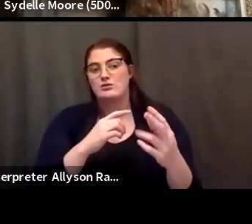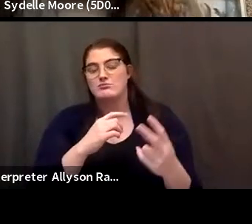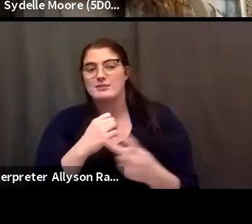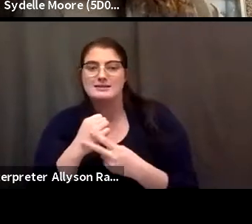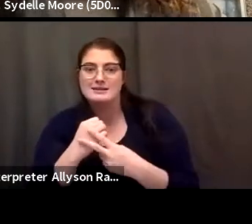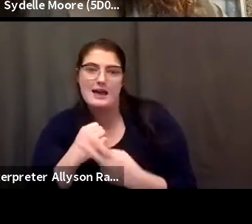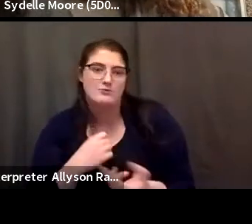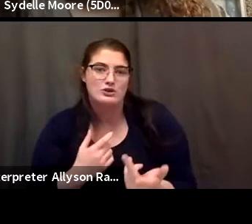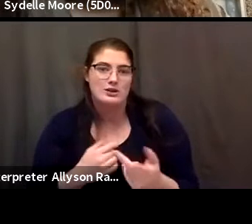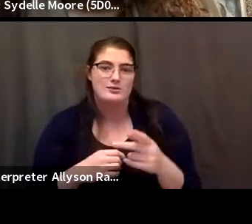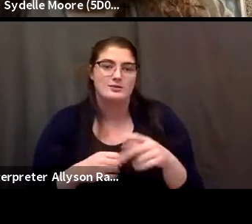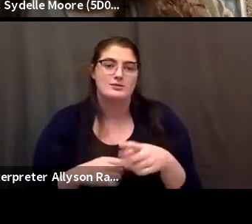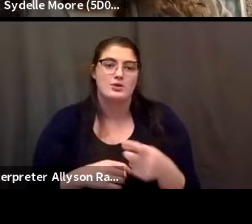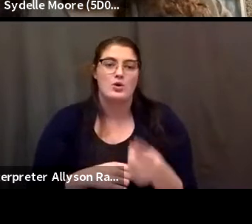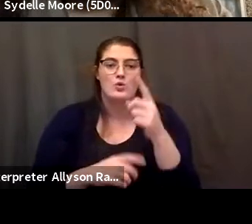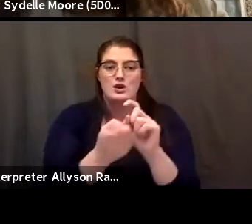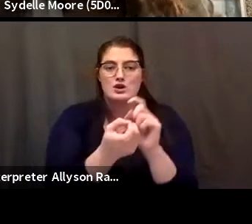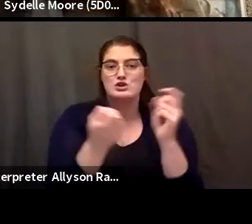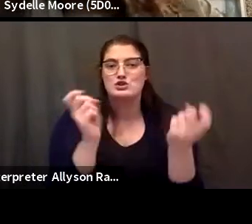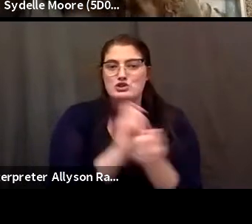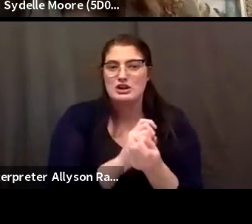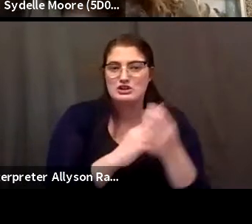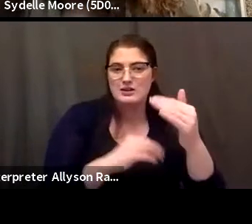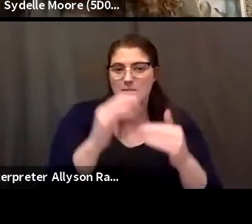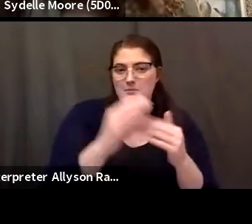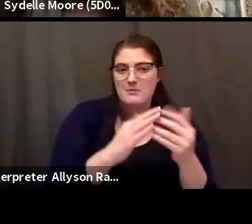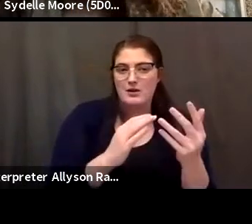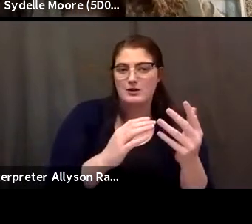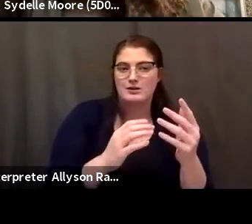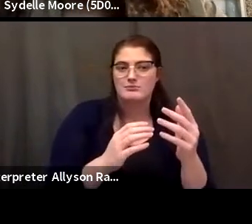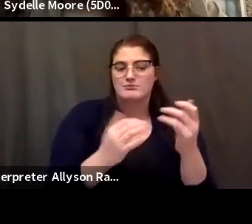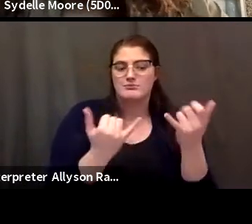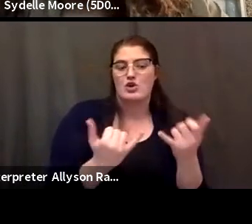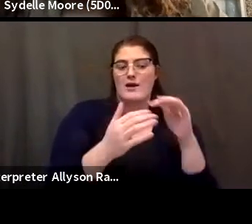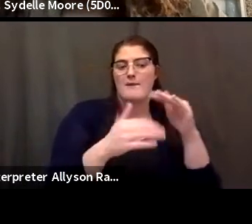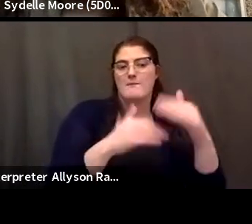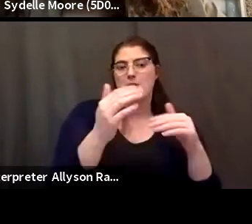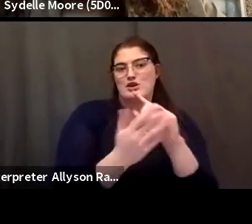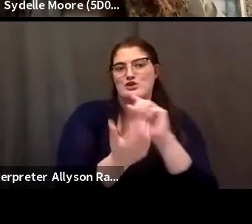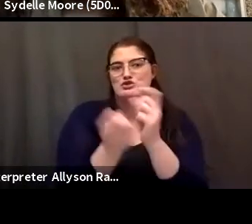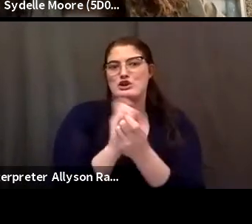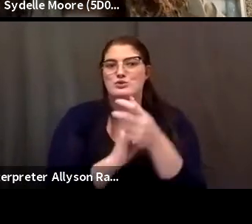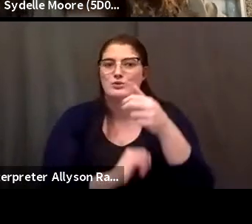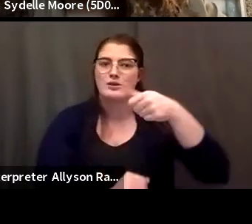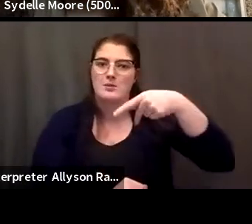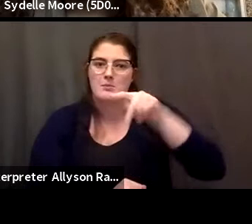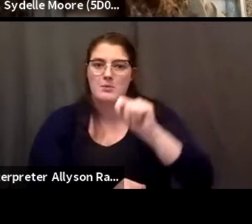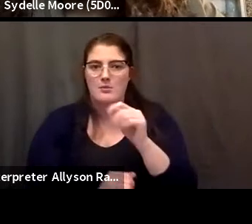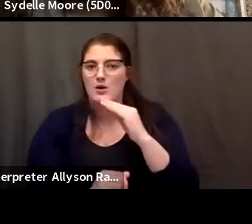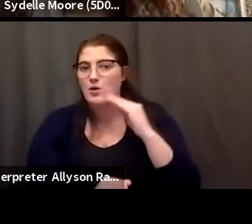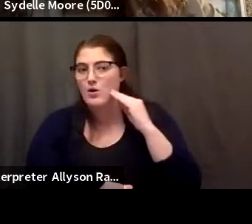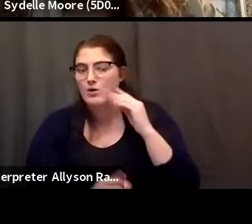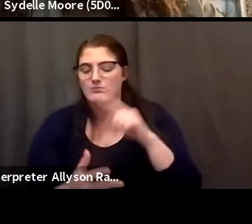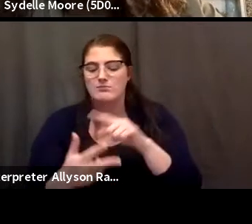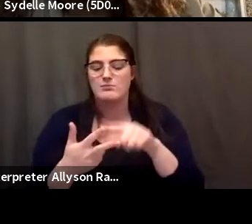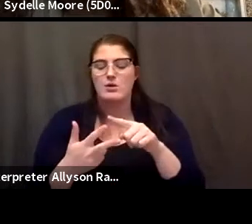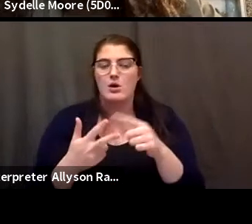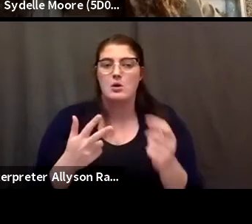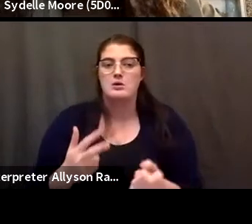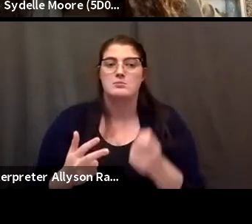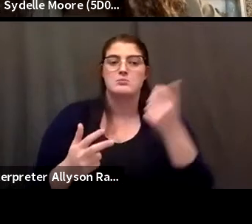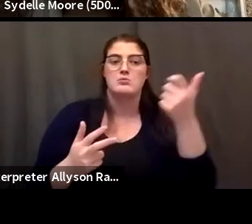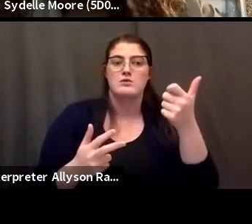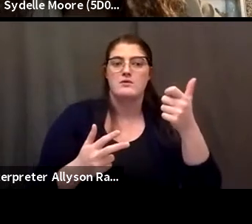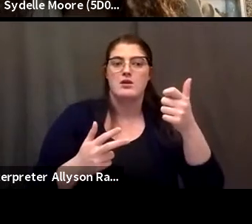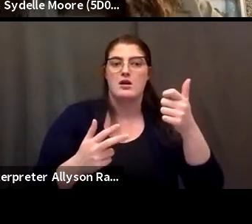of existing residential building to an apartment home. And then the second is removal of existing rooftop architectural element. And